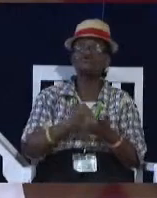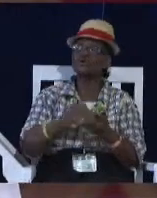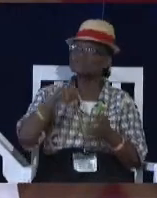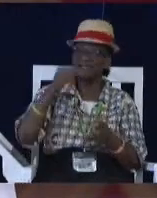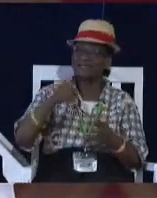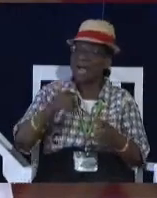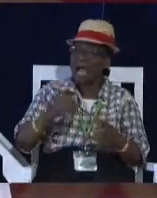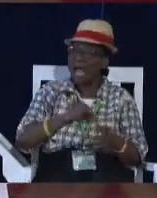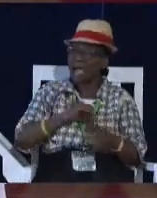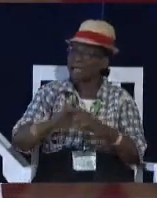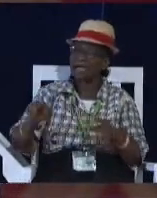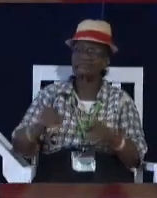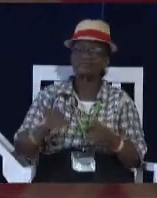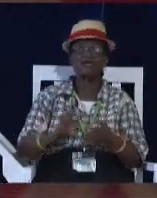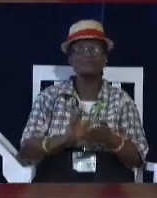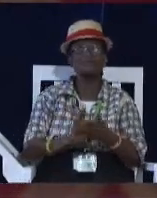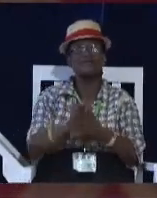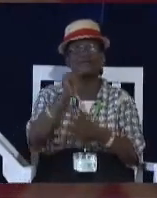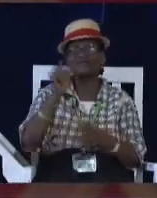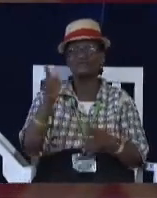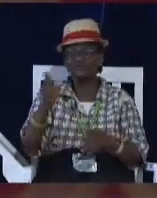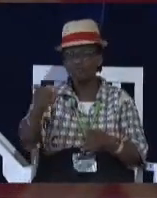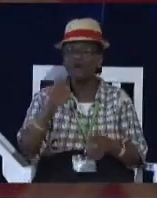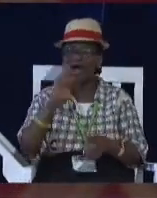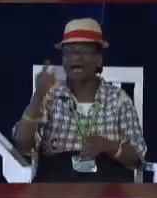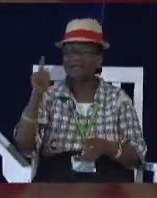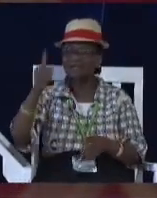two healthy kidneys.